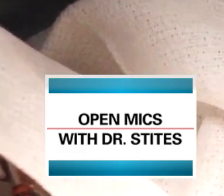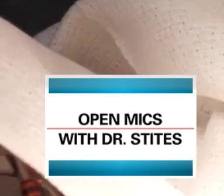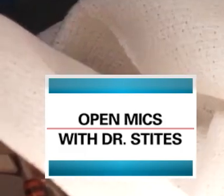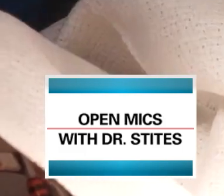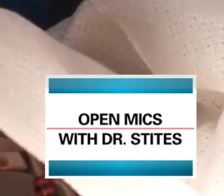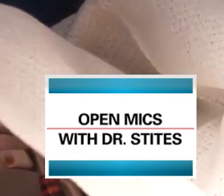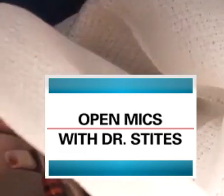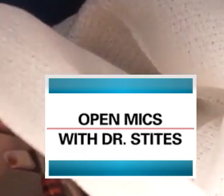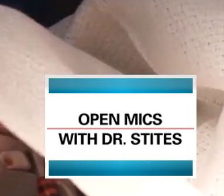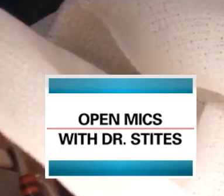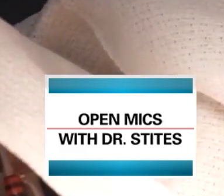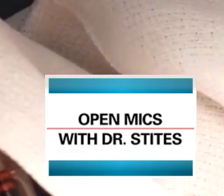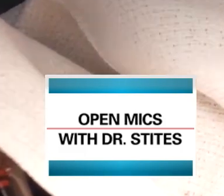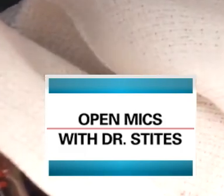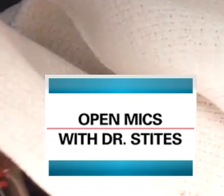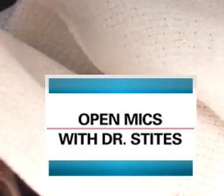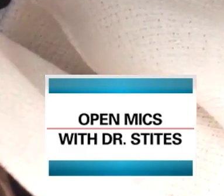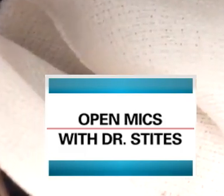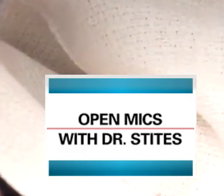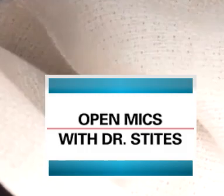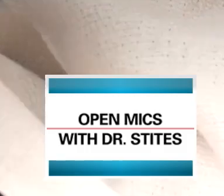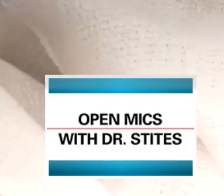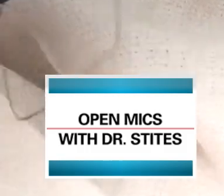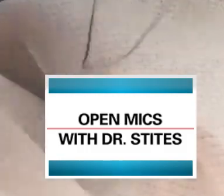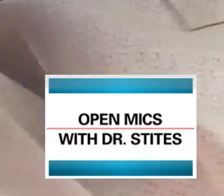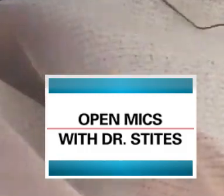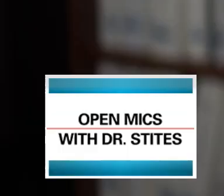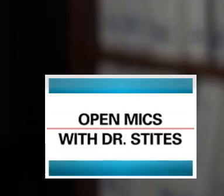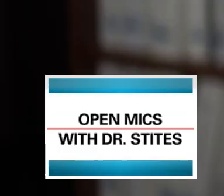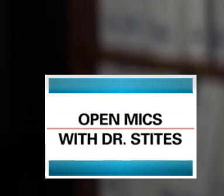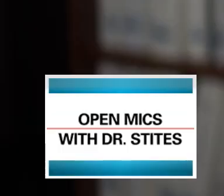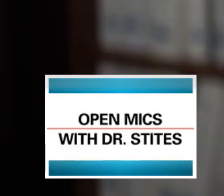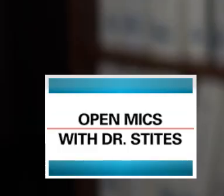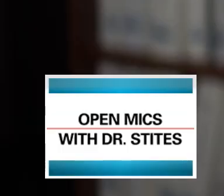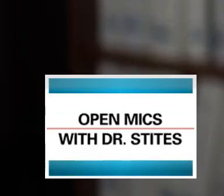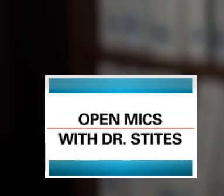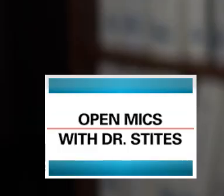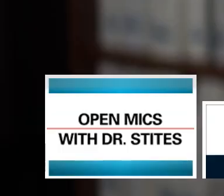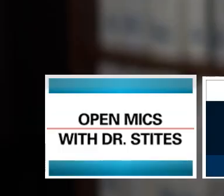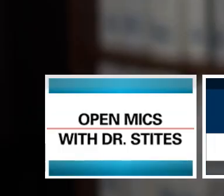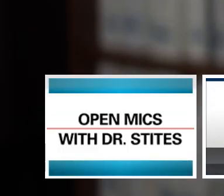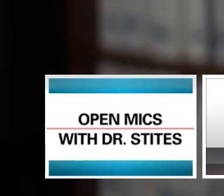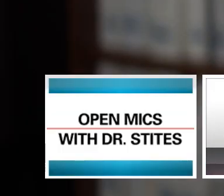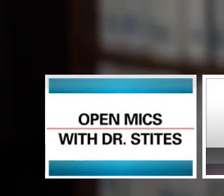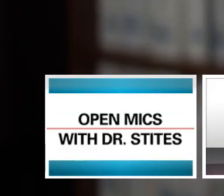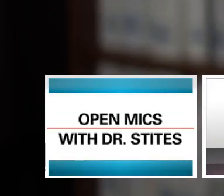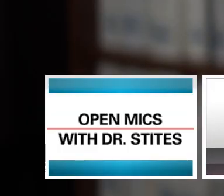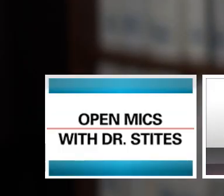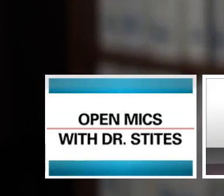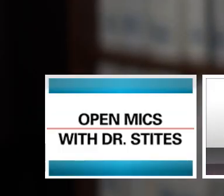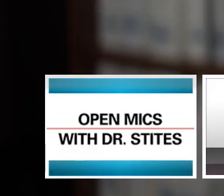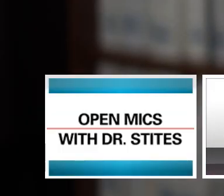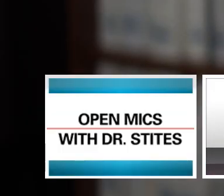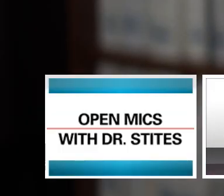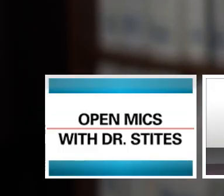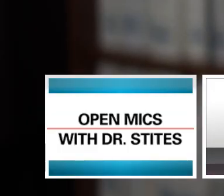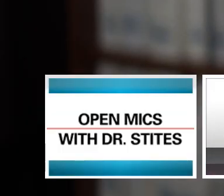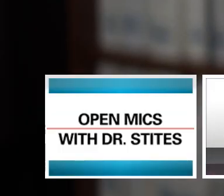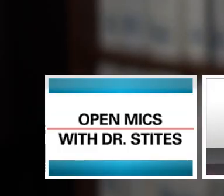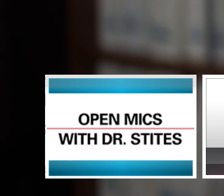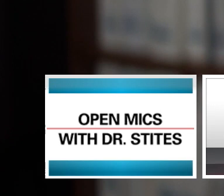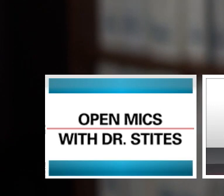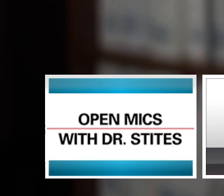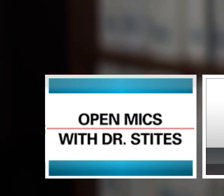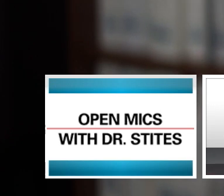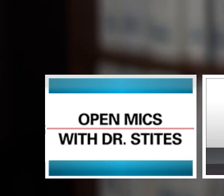administer the allocation of solid organs around the country. And some of the scrutiny that happened